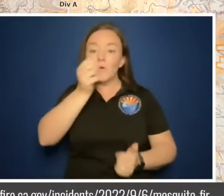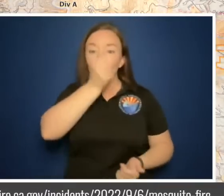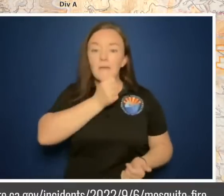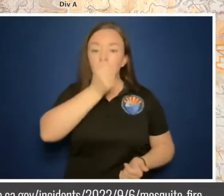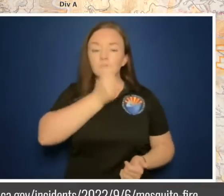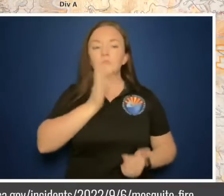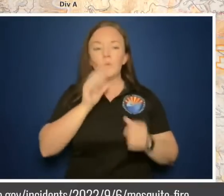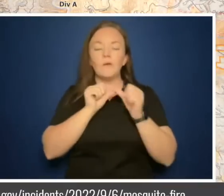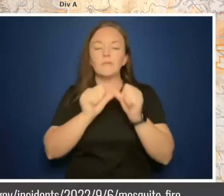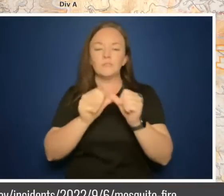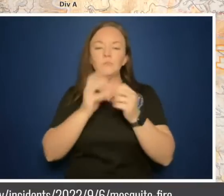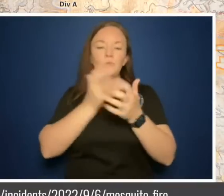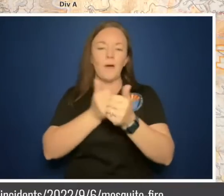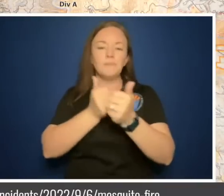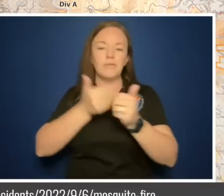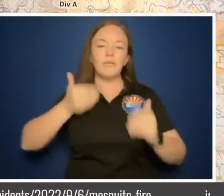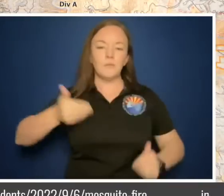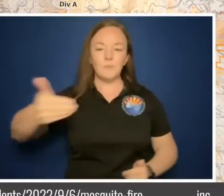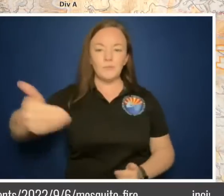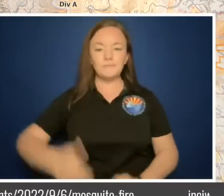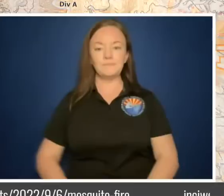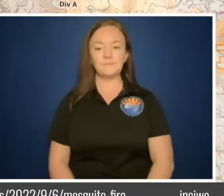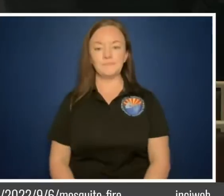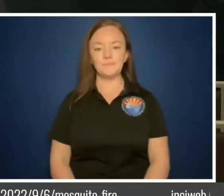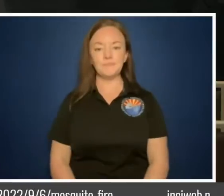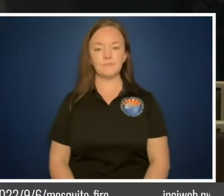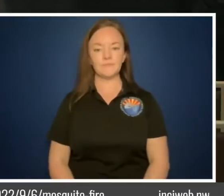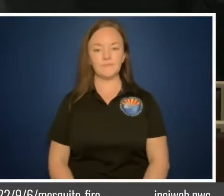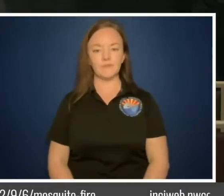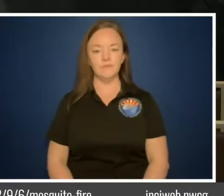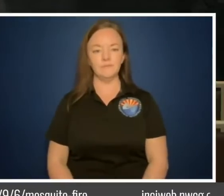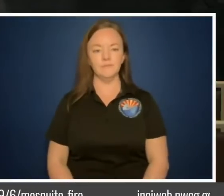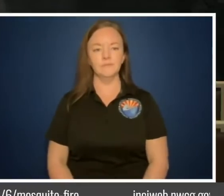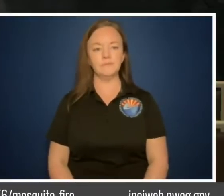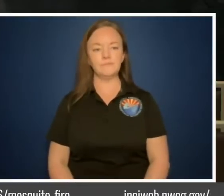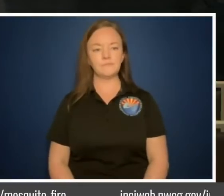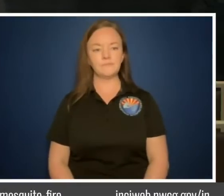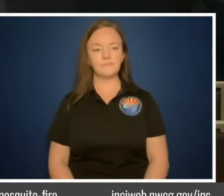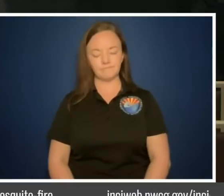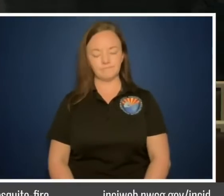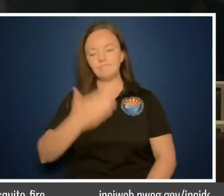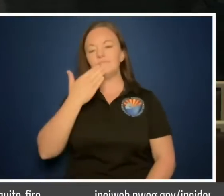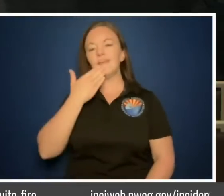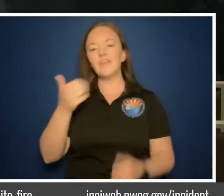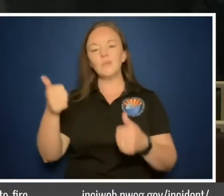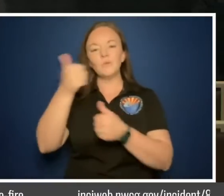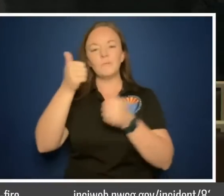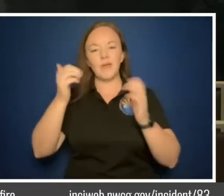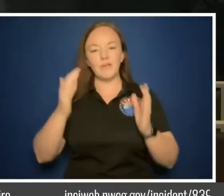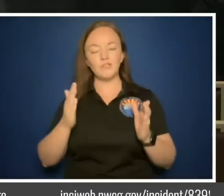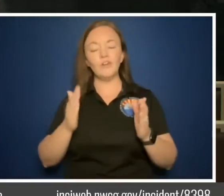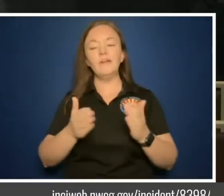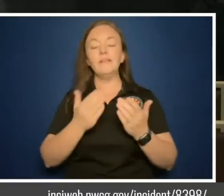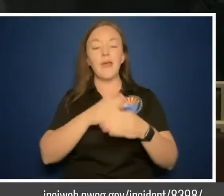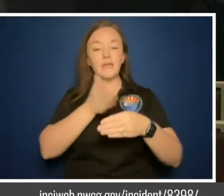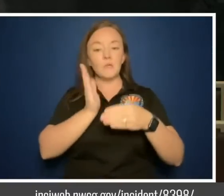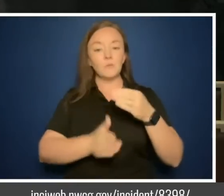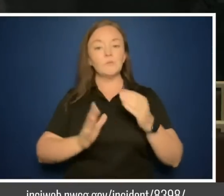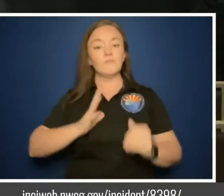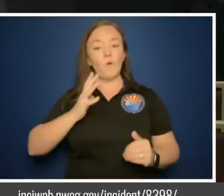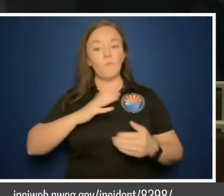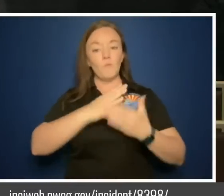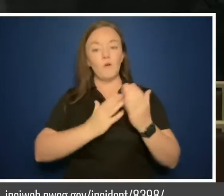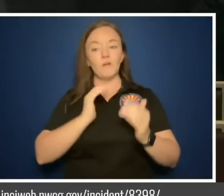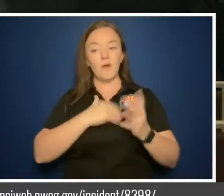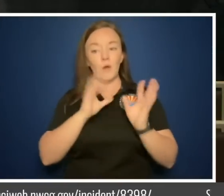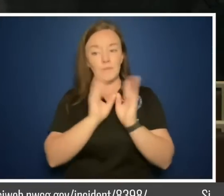to update you. Thank you, Commander. That concludes the formal portion of our meeting. Now we're going to